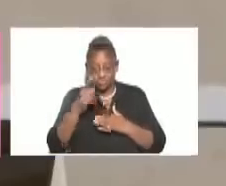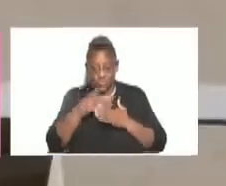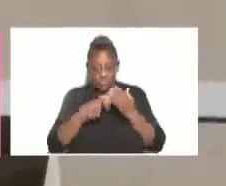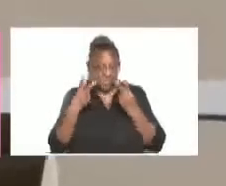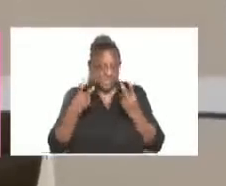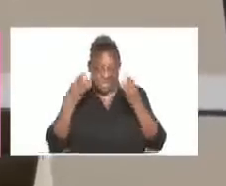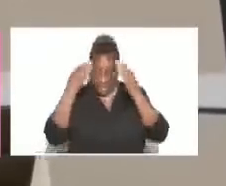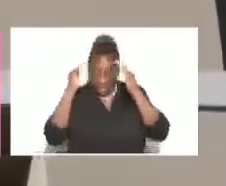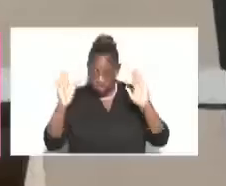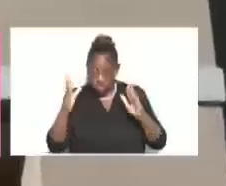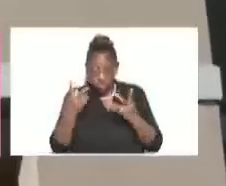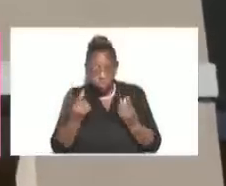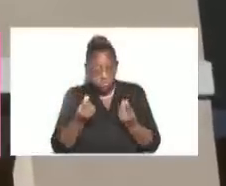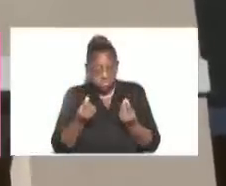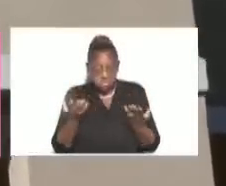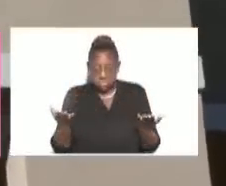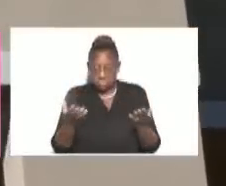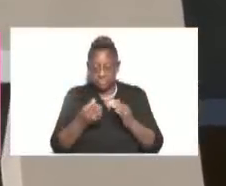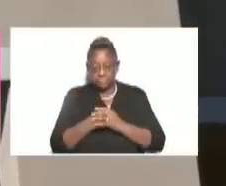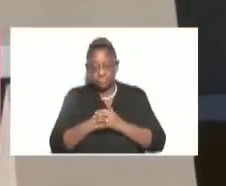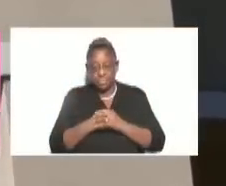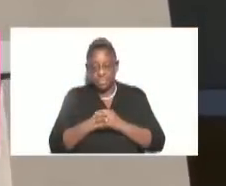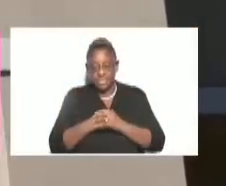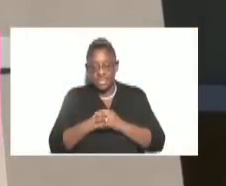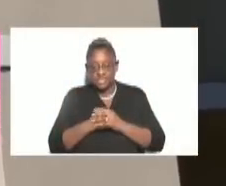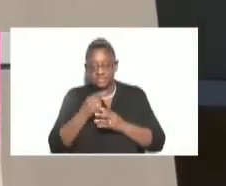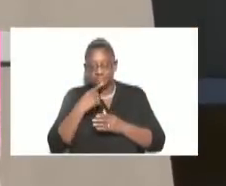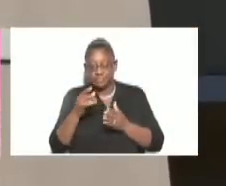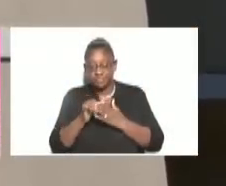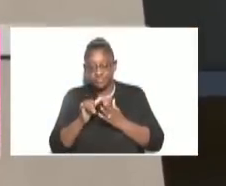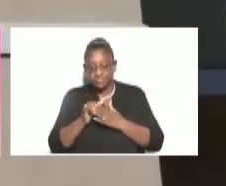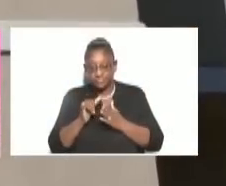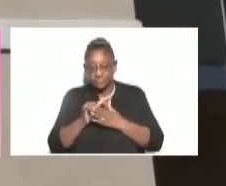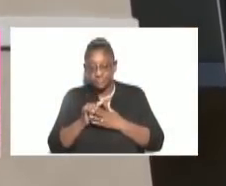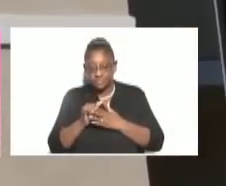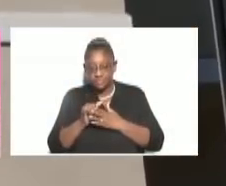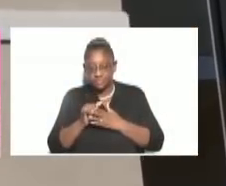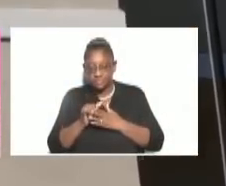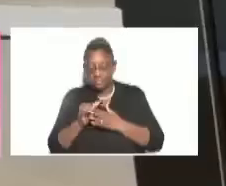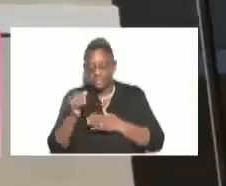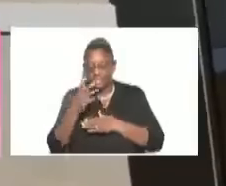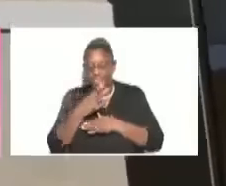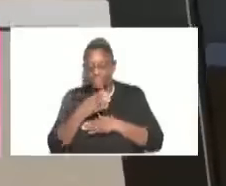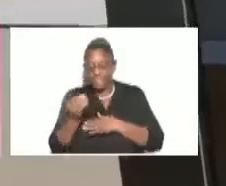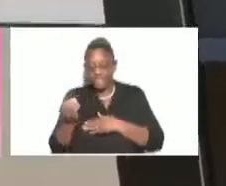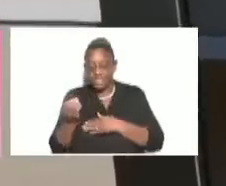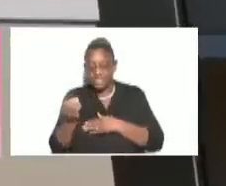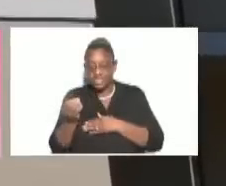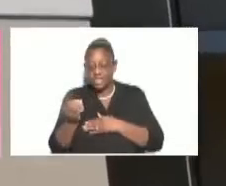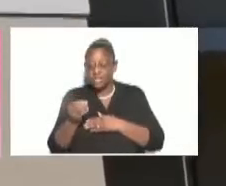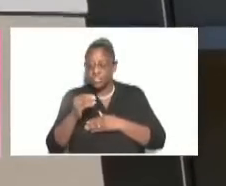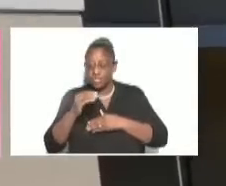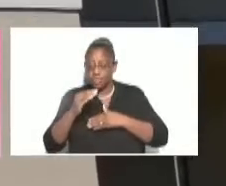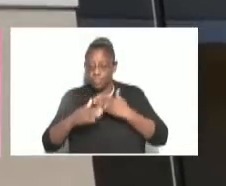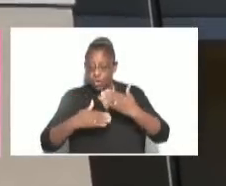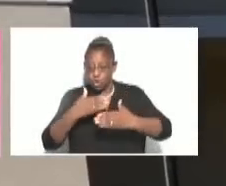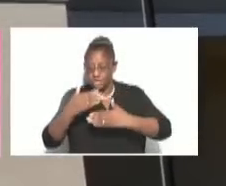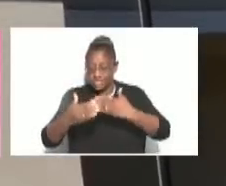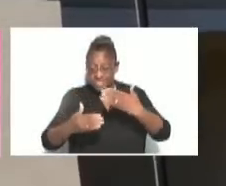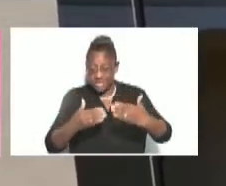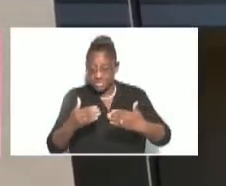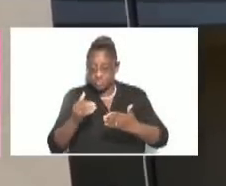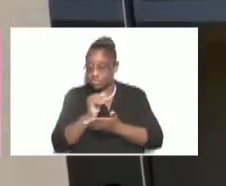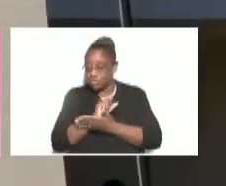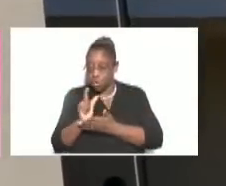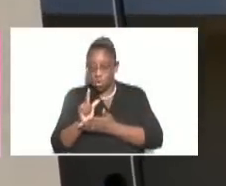TUC. The labor director appears to have been caught off guard by the union's charges. He insisted that the trade dispute process requires the full involvement of